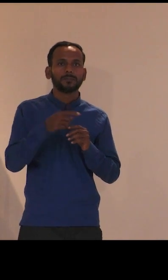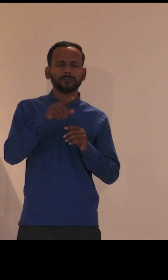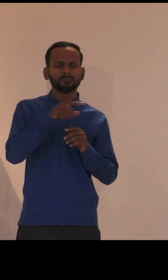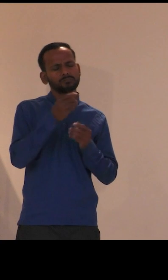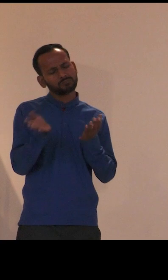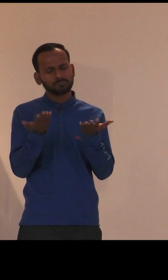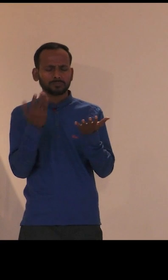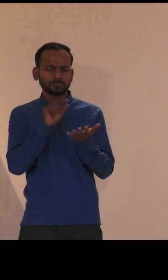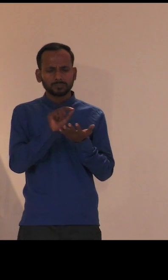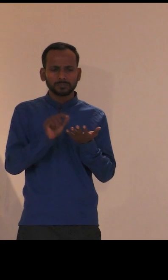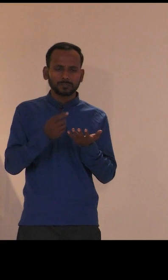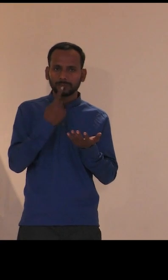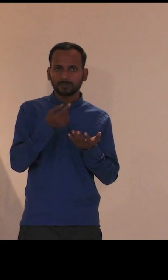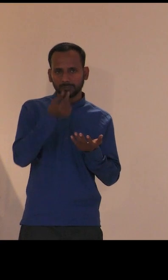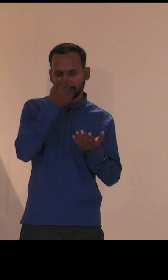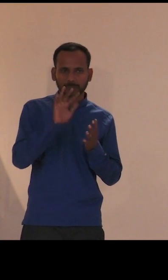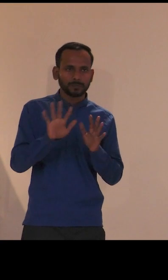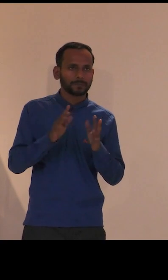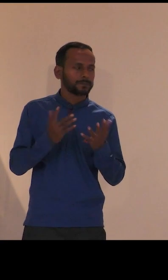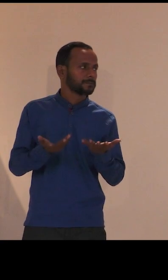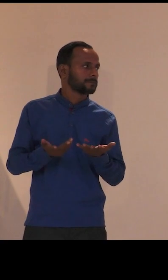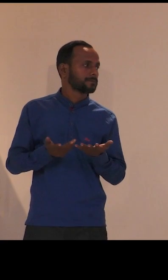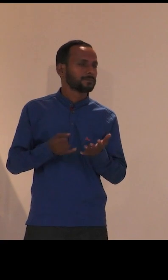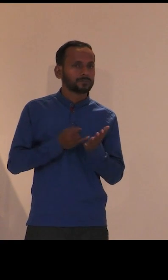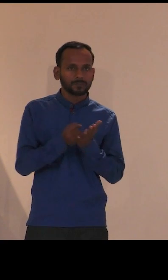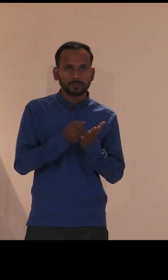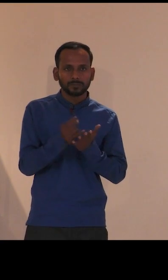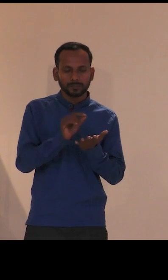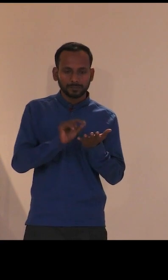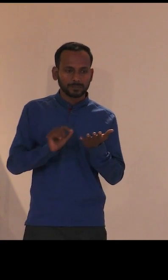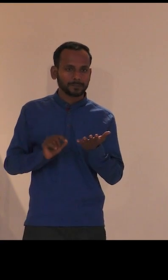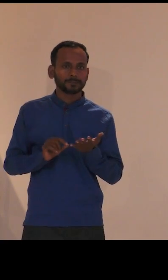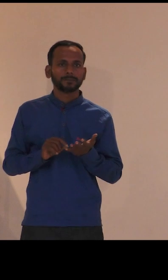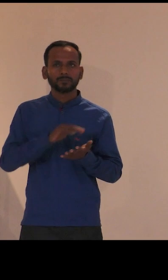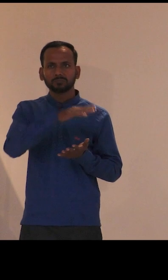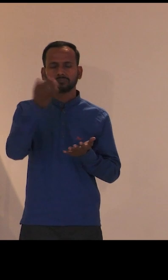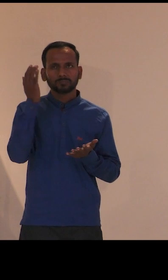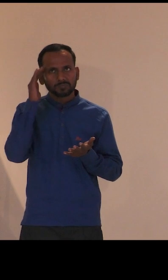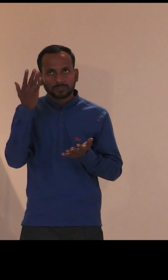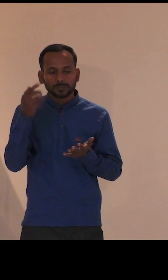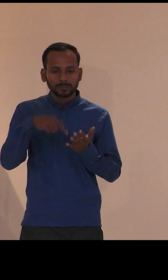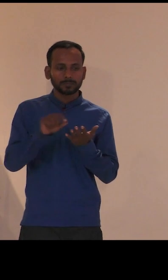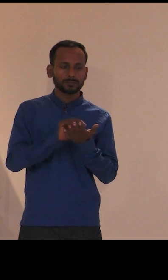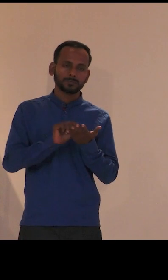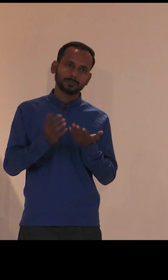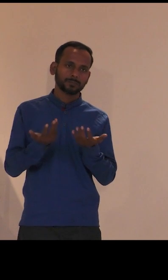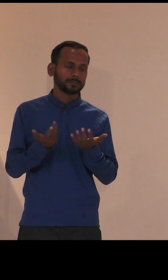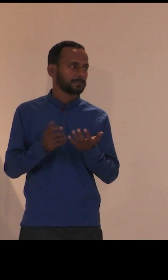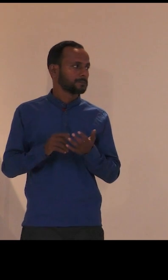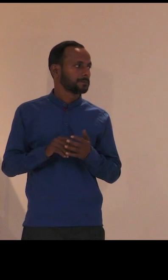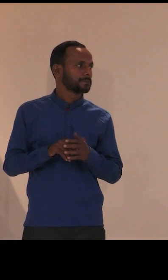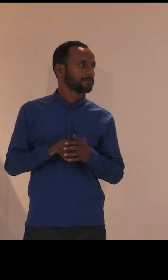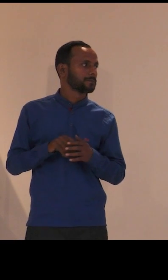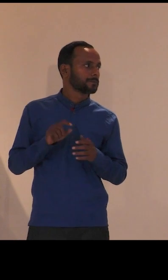anything about this. You didn't tell us anything about rural India, and it's such an unknown to us. So that drove them to sort